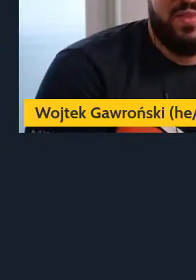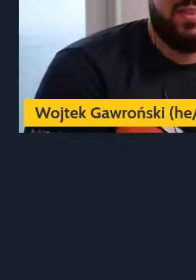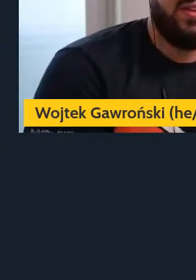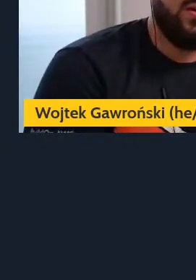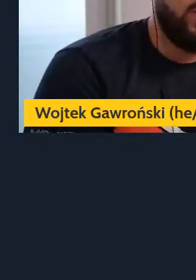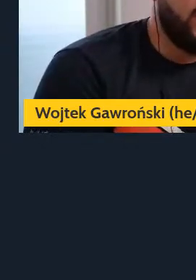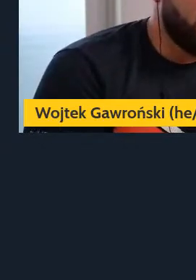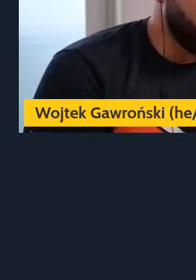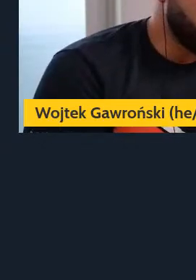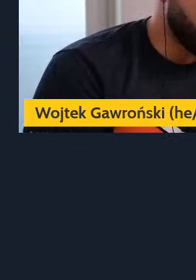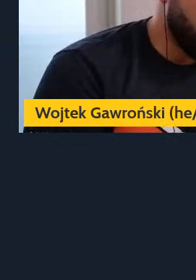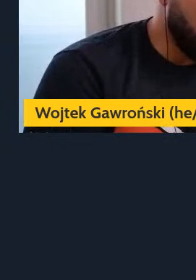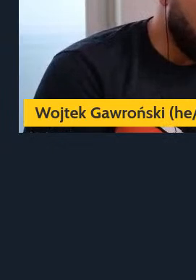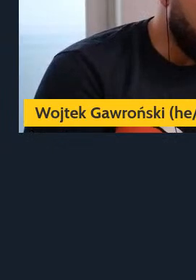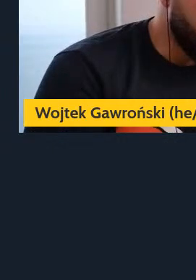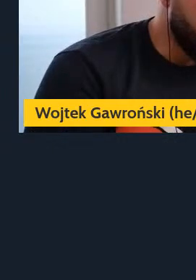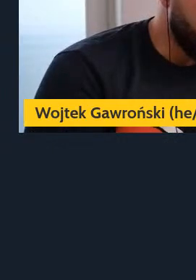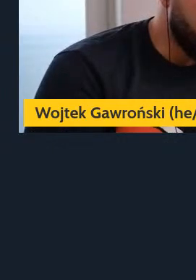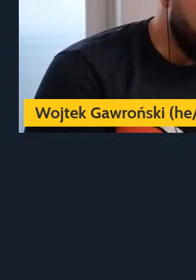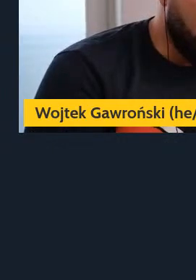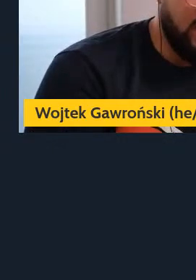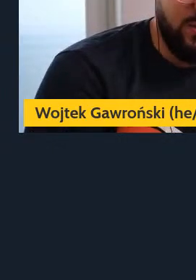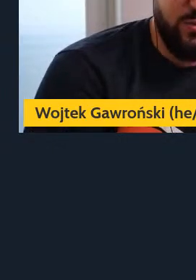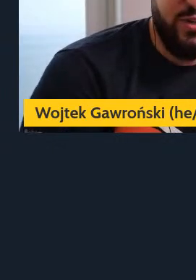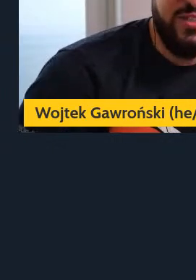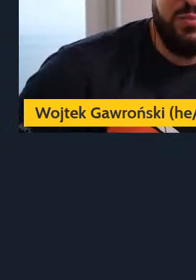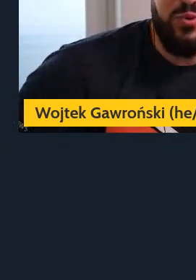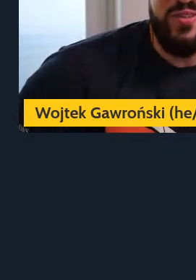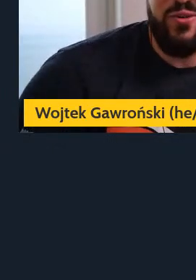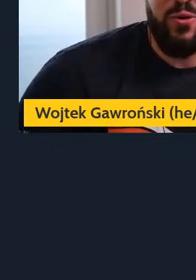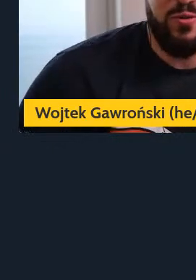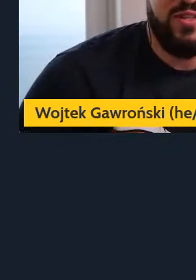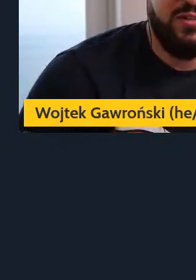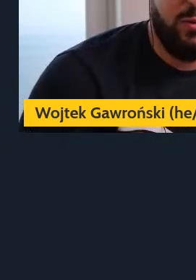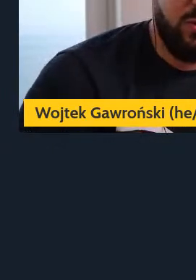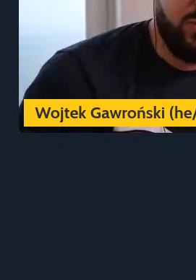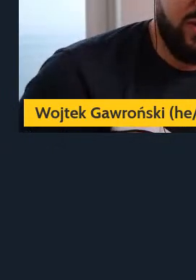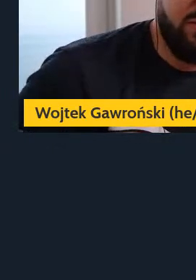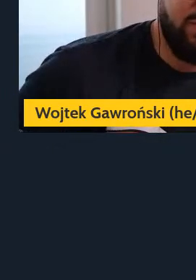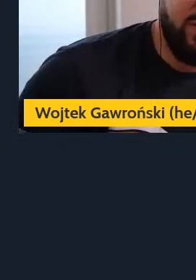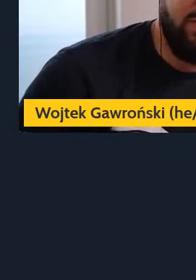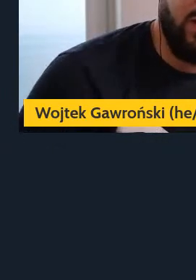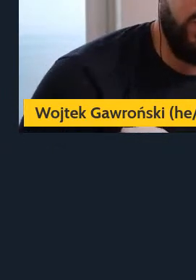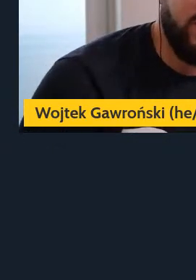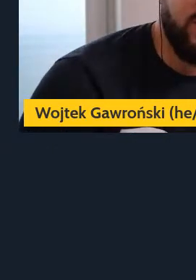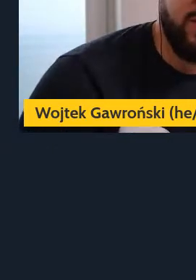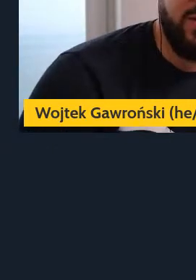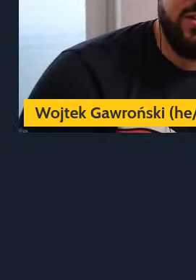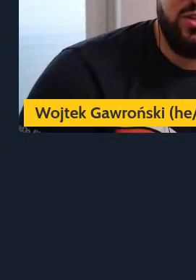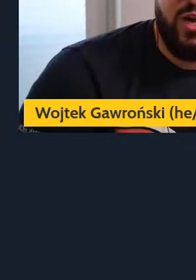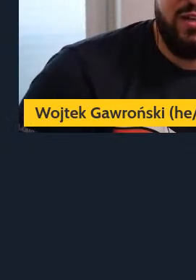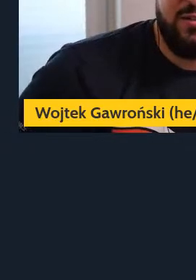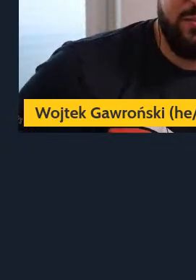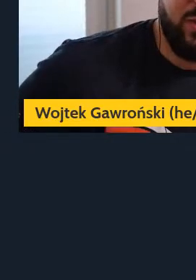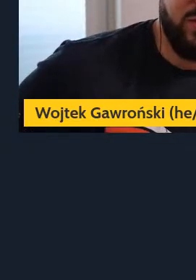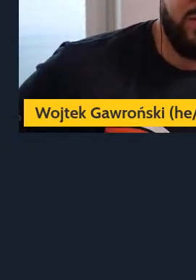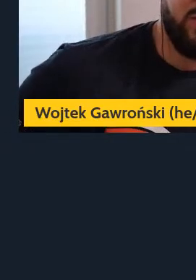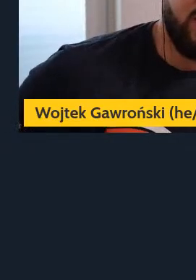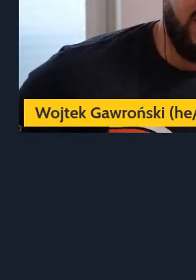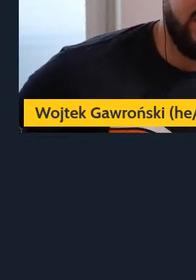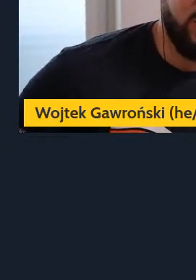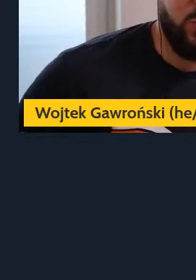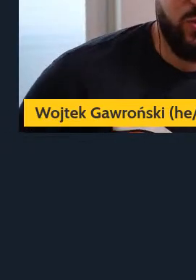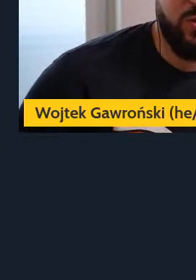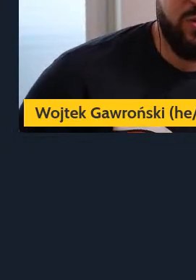them. Okay, good. So yeah, let's split the roles. Andra will be carefully evaluating the chat,